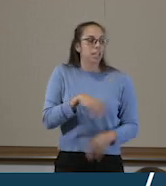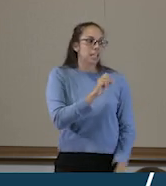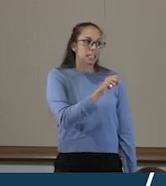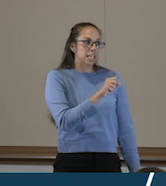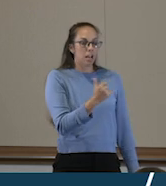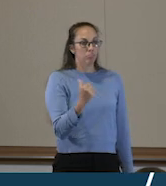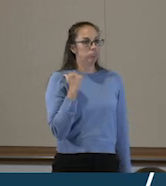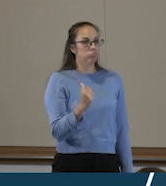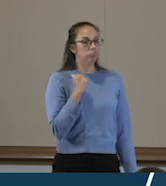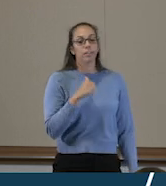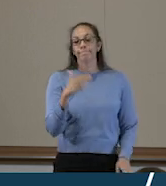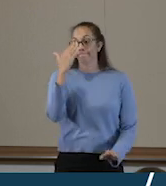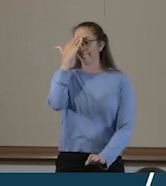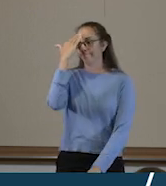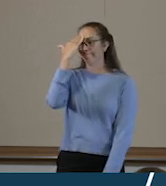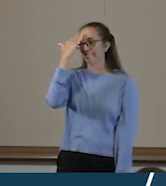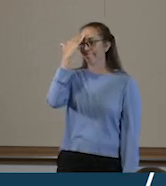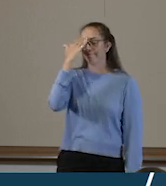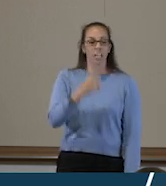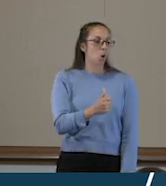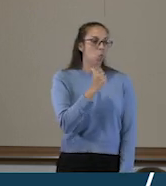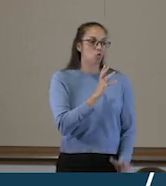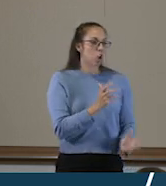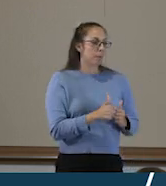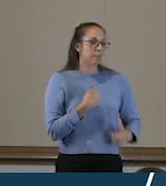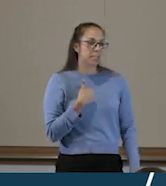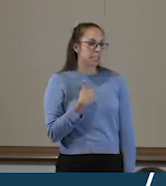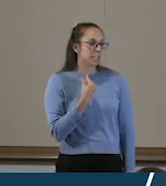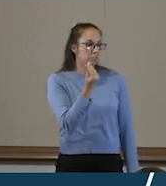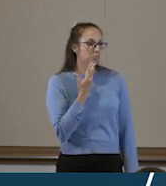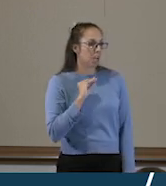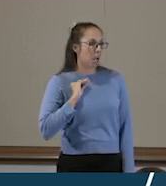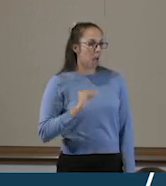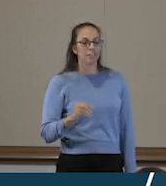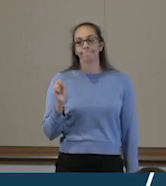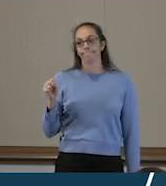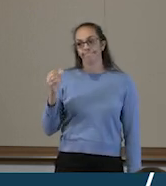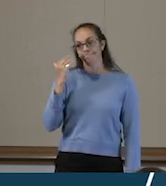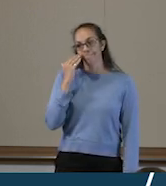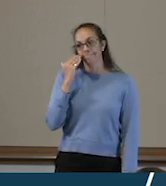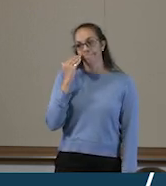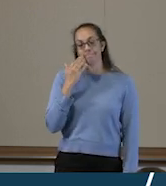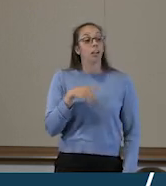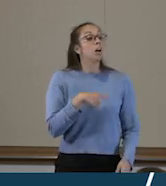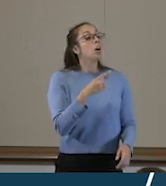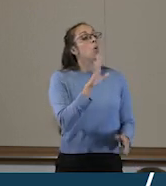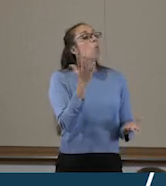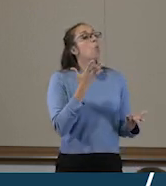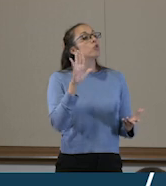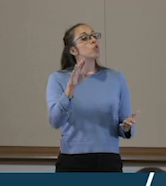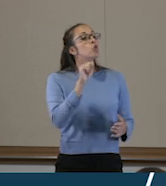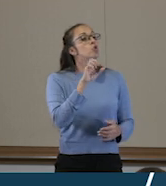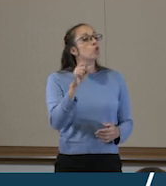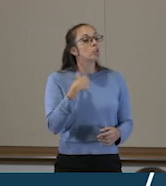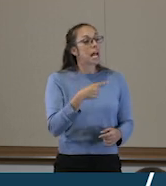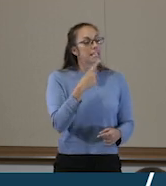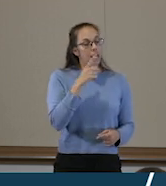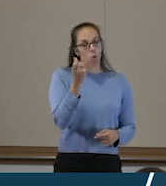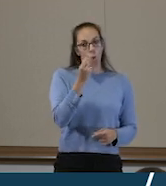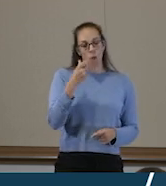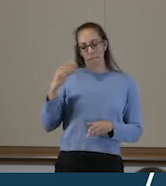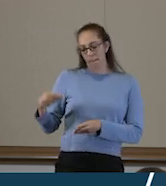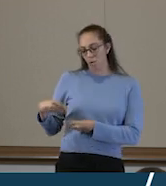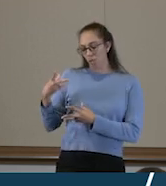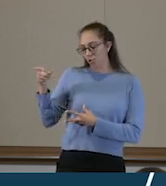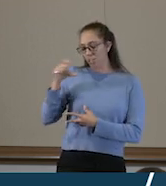know. And give me information. I know. And that matter of fact, they said, what is her Social Security number? I said, hang on, let me pull it out because